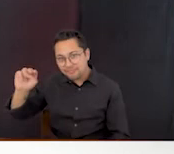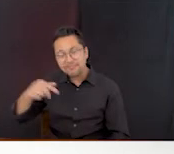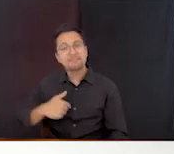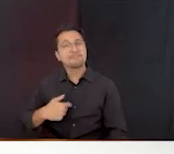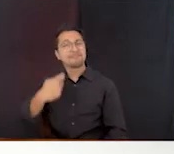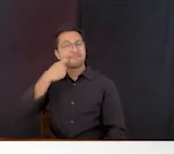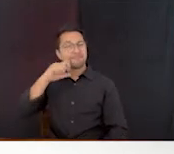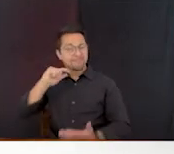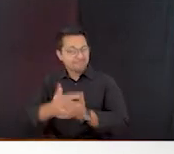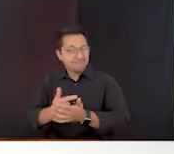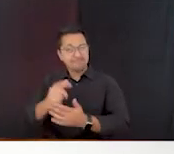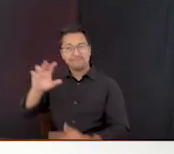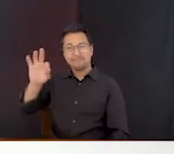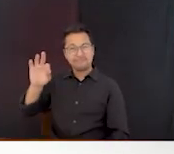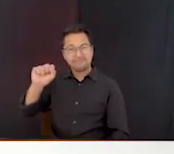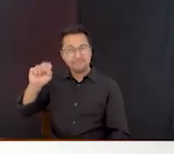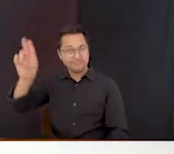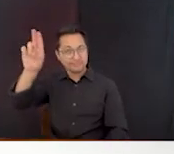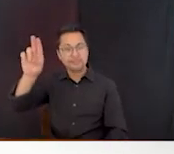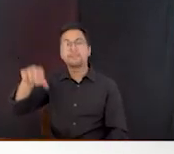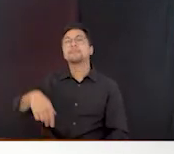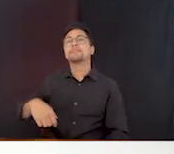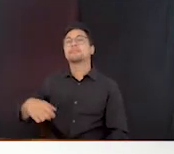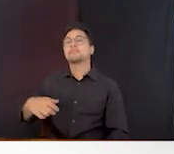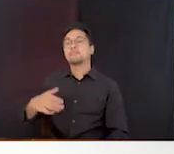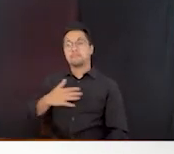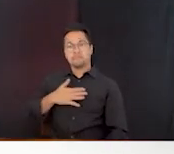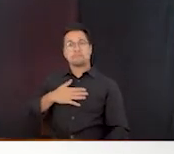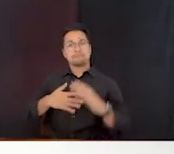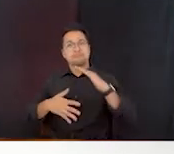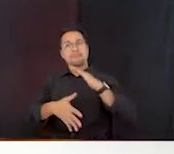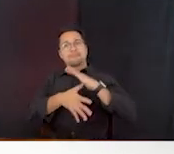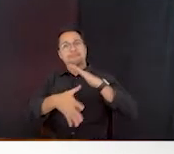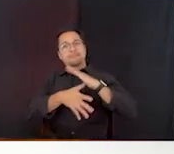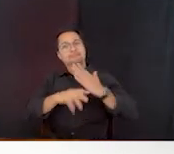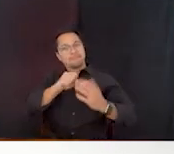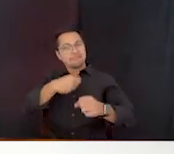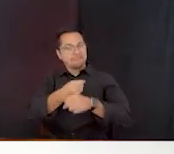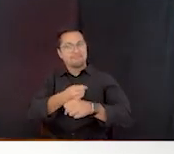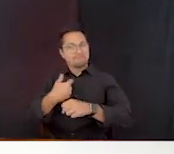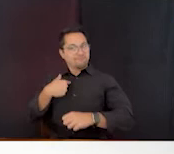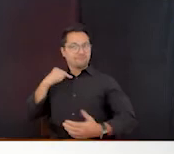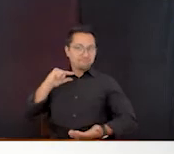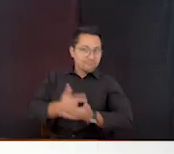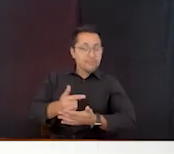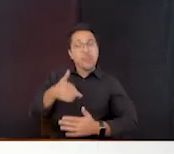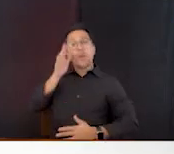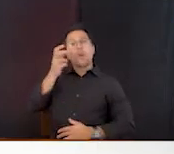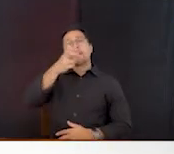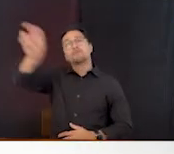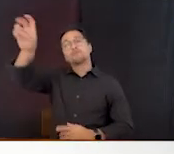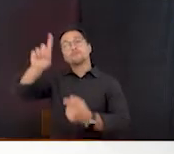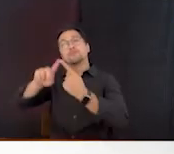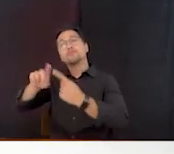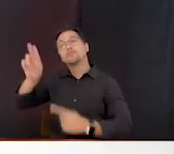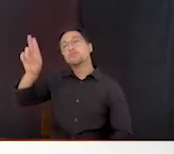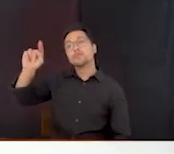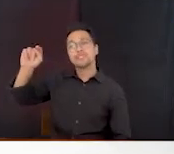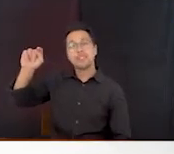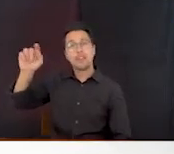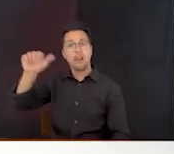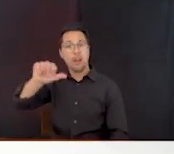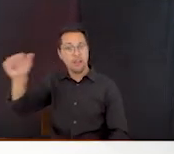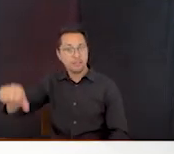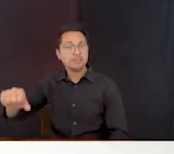All right, next we have Evan Weinstein, and he'll quickly tell us about himself. Hey everyone, my name is